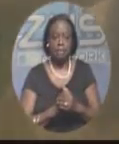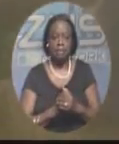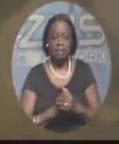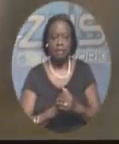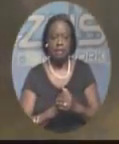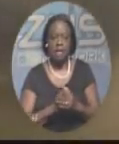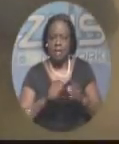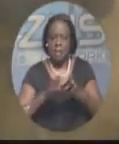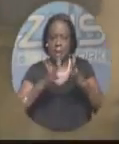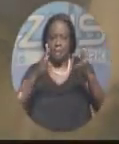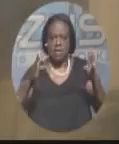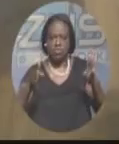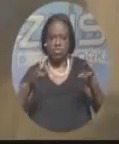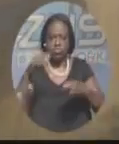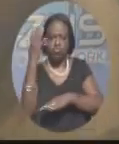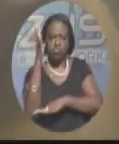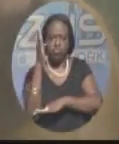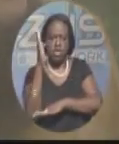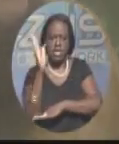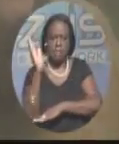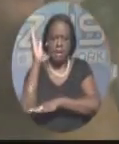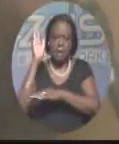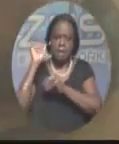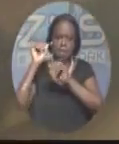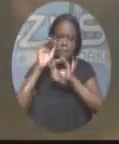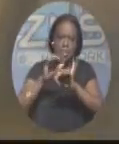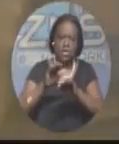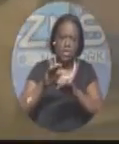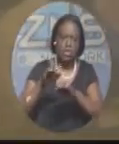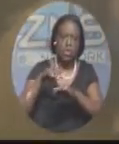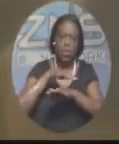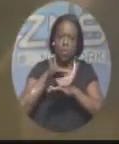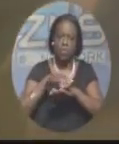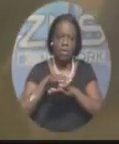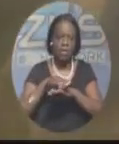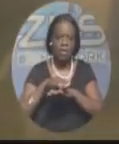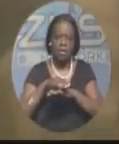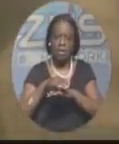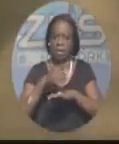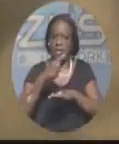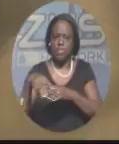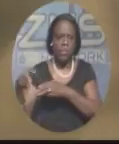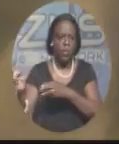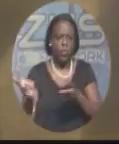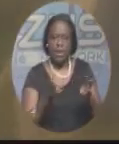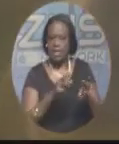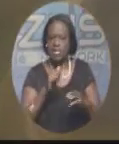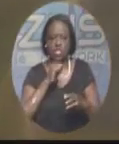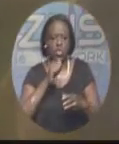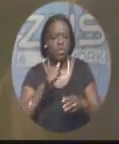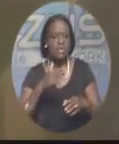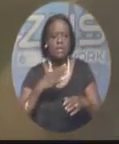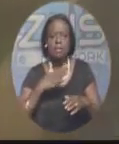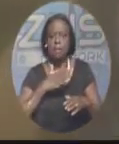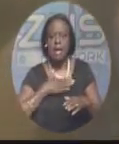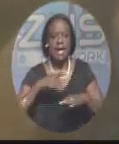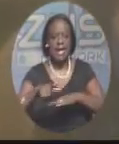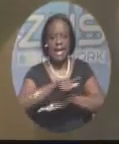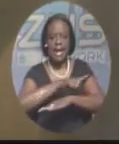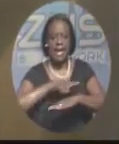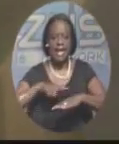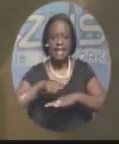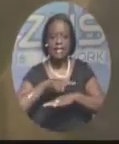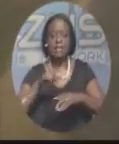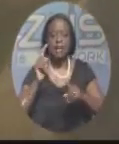this to be pushed over, that must have talked about the magnitude of the winds. Yes, that's not my property, but